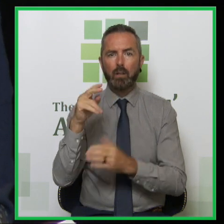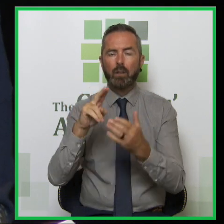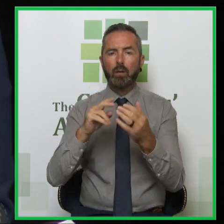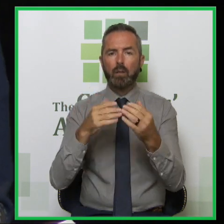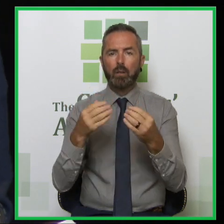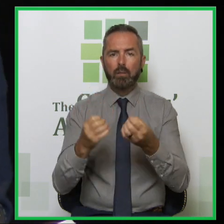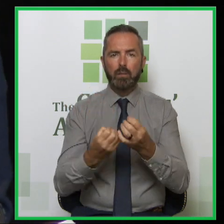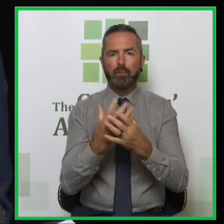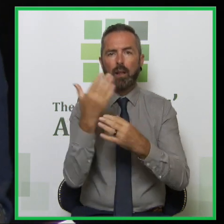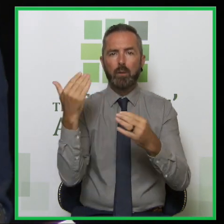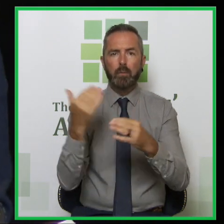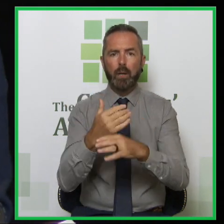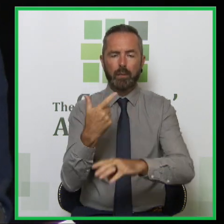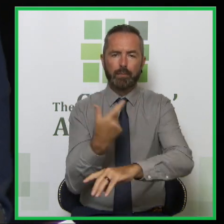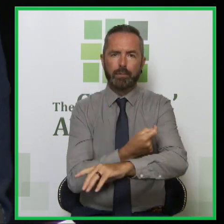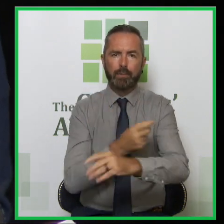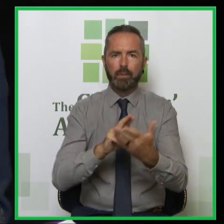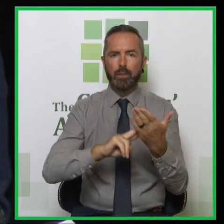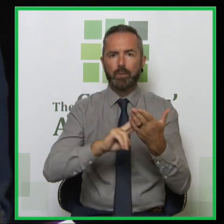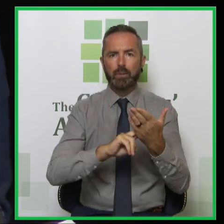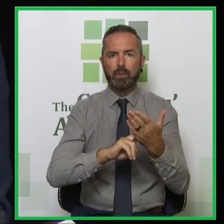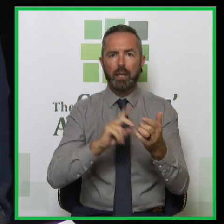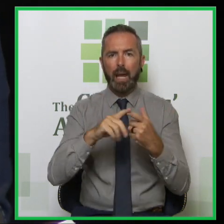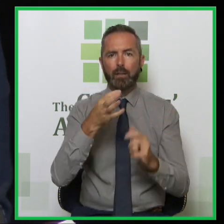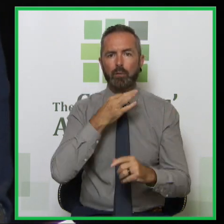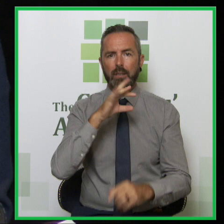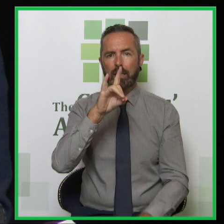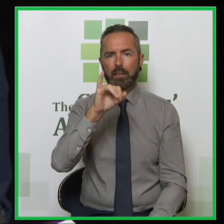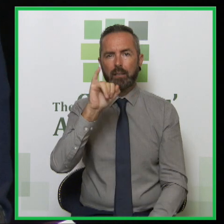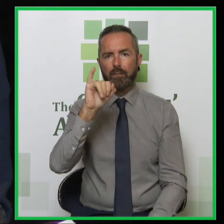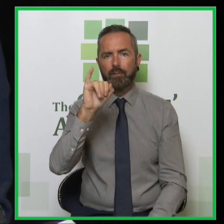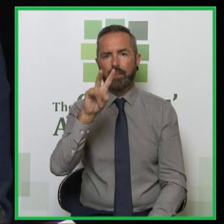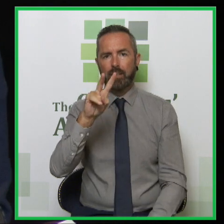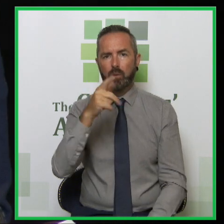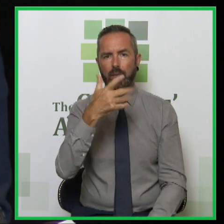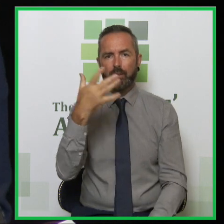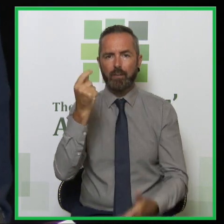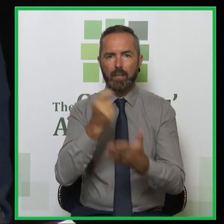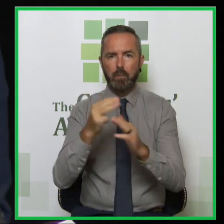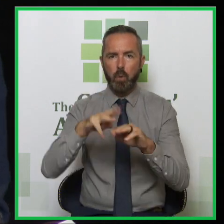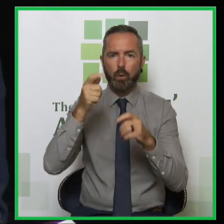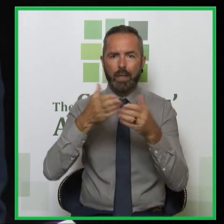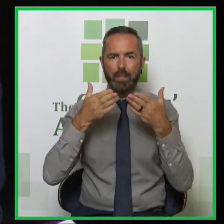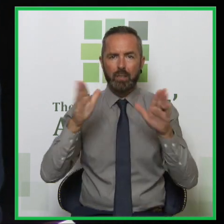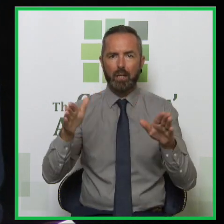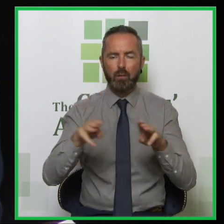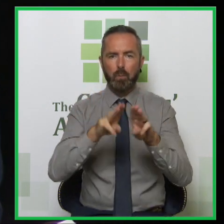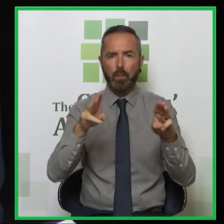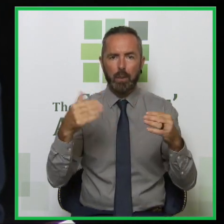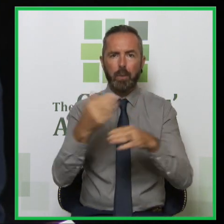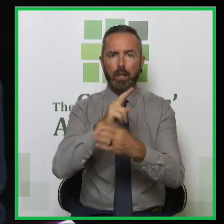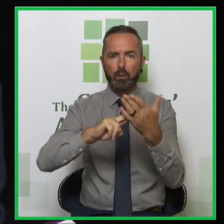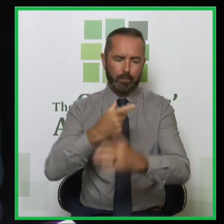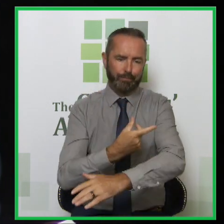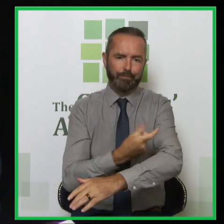users, and the risk of HIV is 25 times greater in IV drug users than the general population. There's